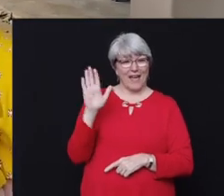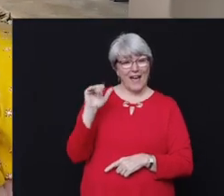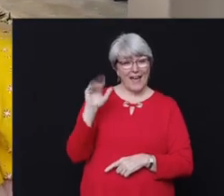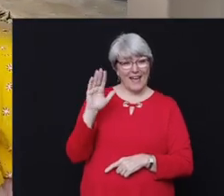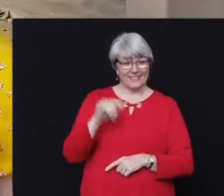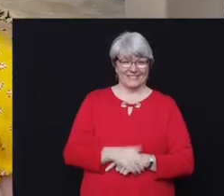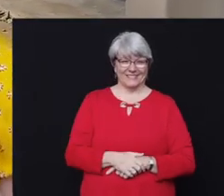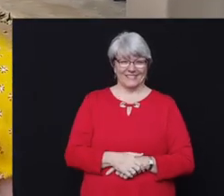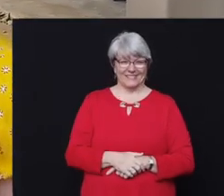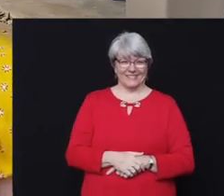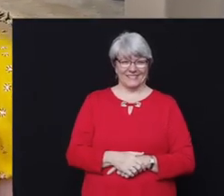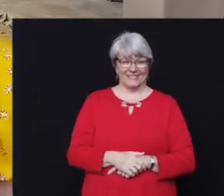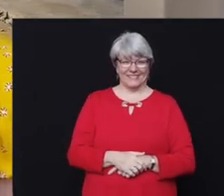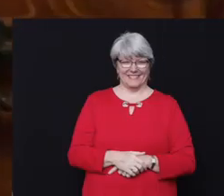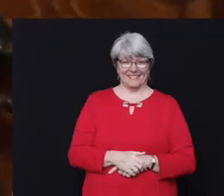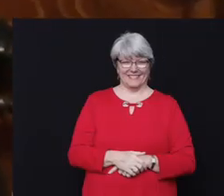Bye.